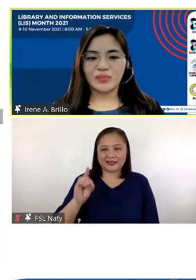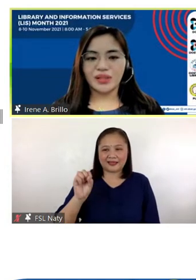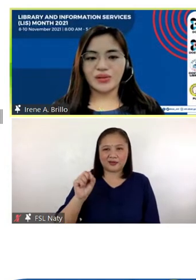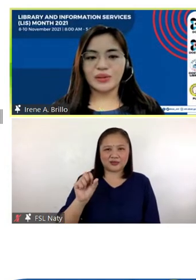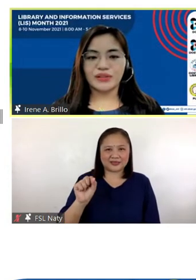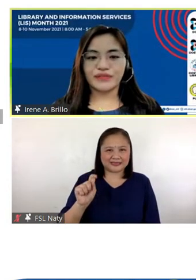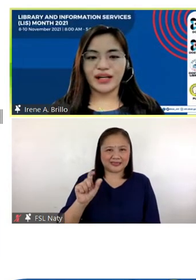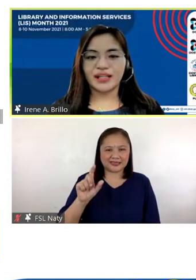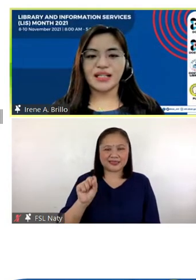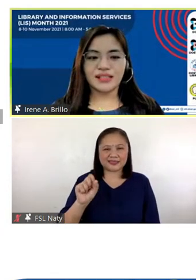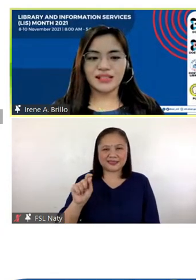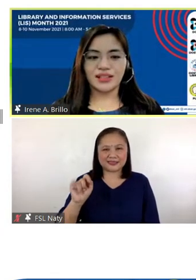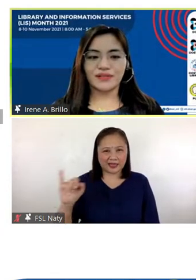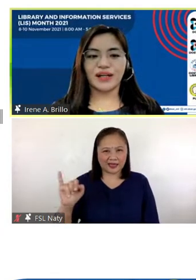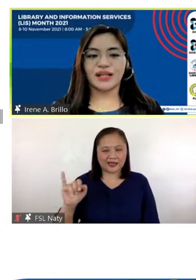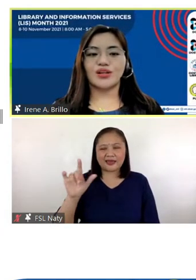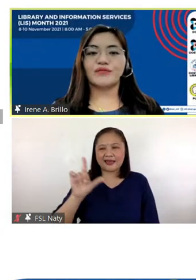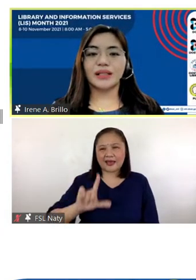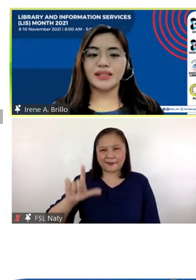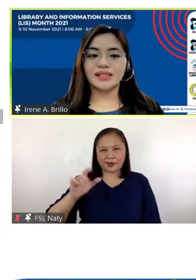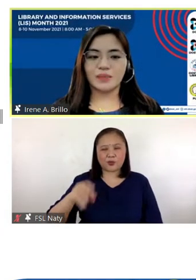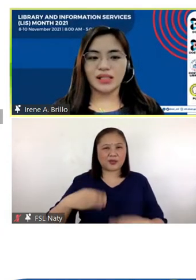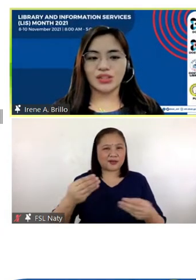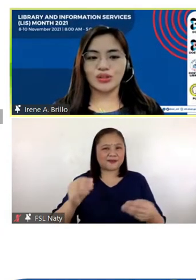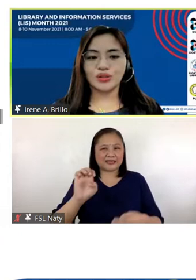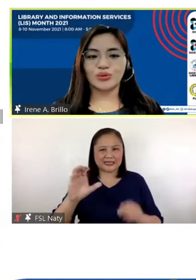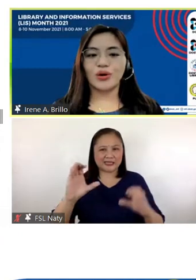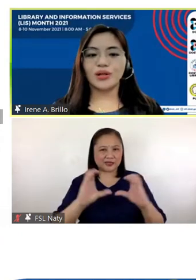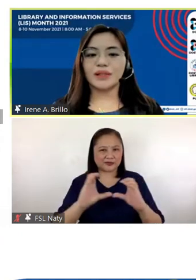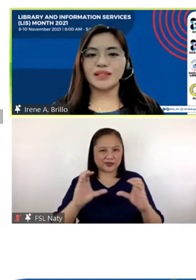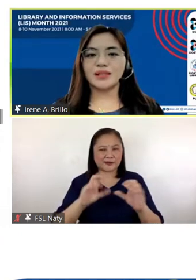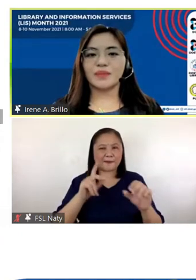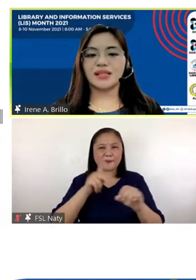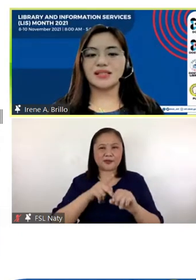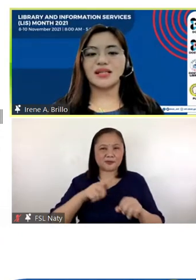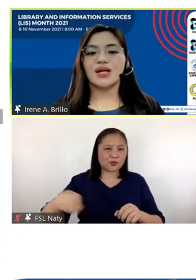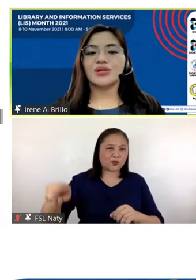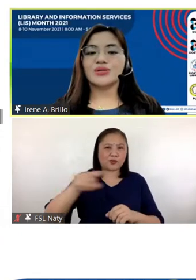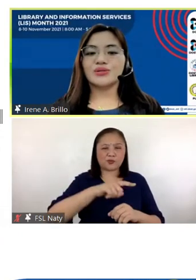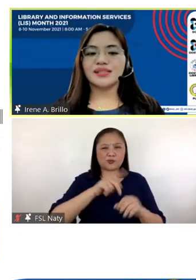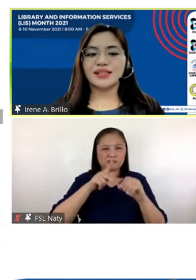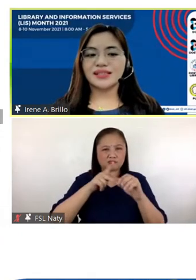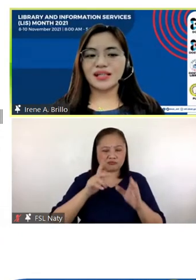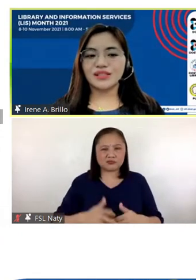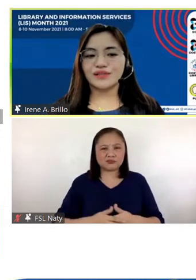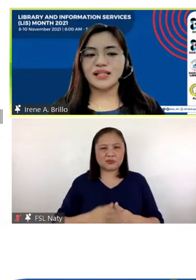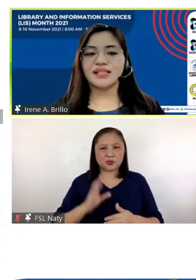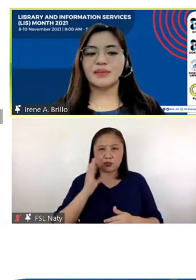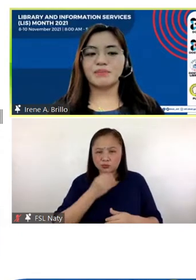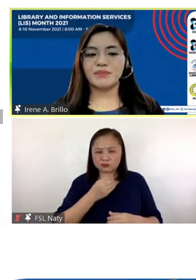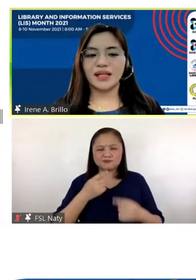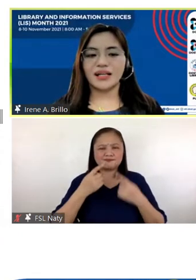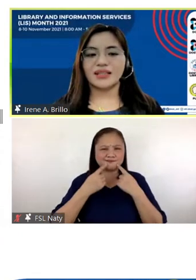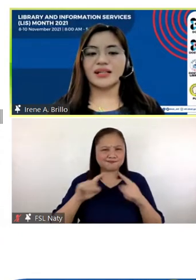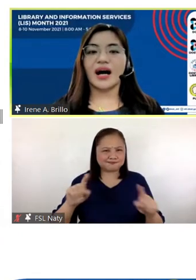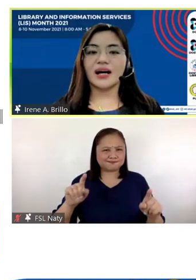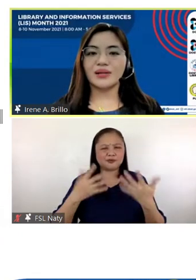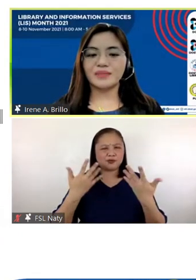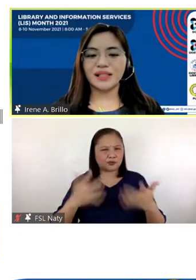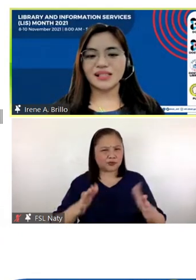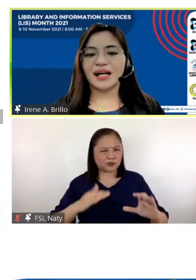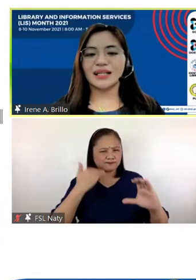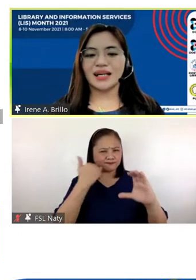DOST-STII Library will provide an e-certificate of participation to all participants who successfully submitted